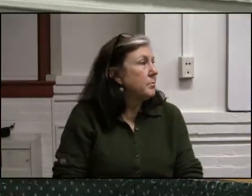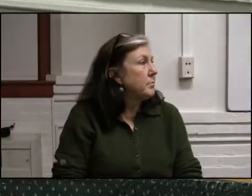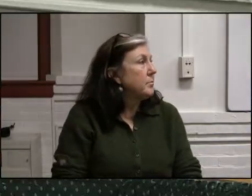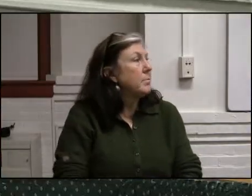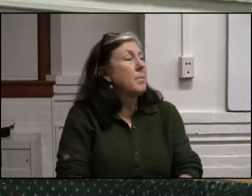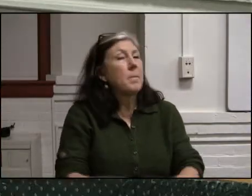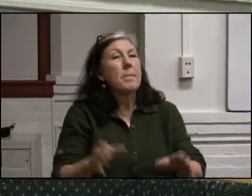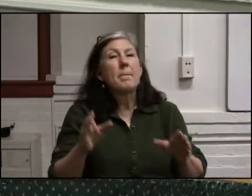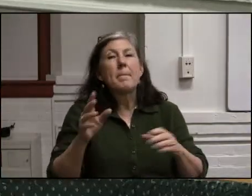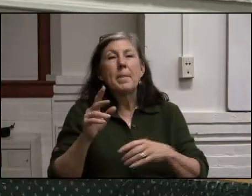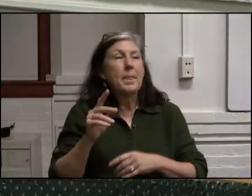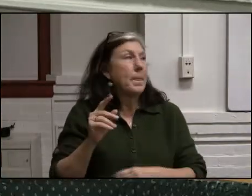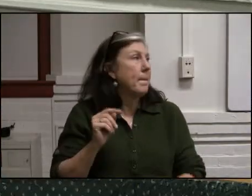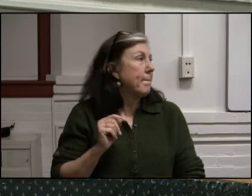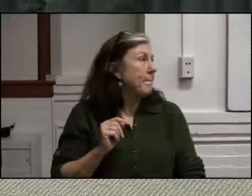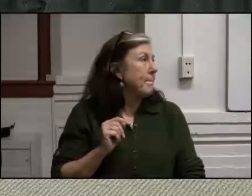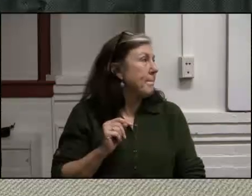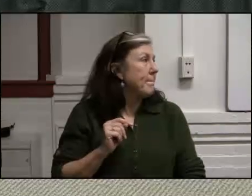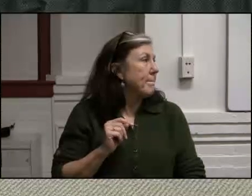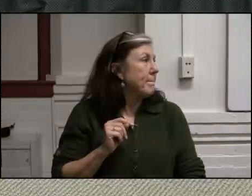All right, well then, you're not